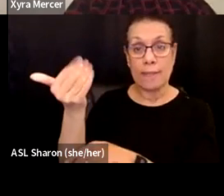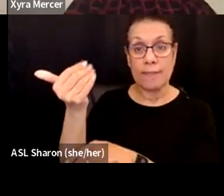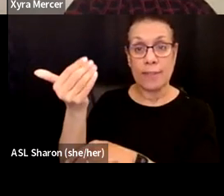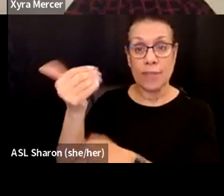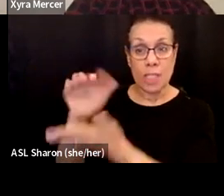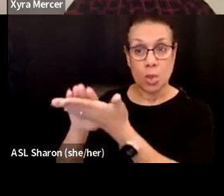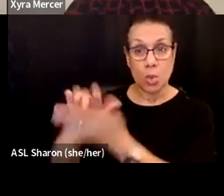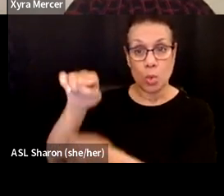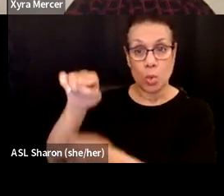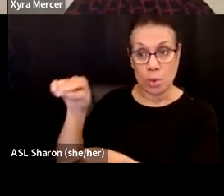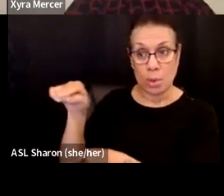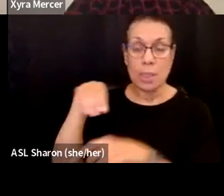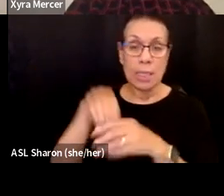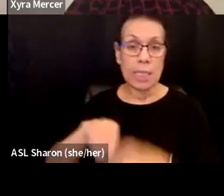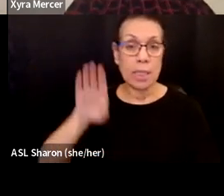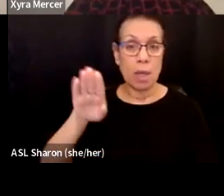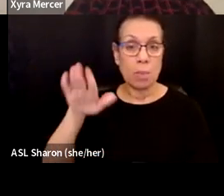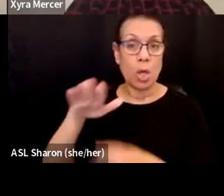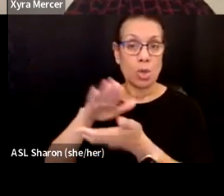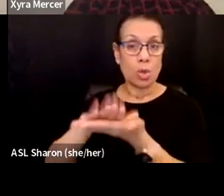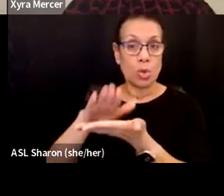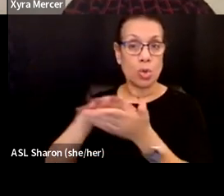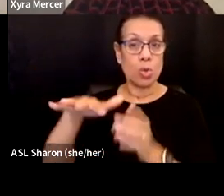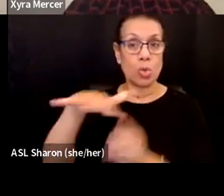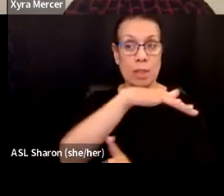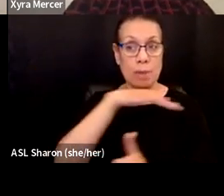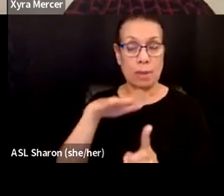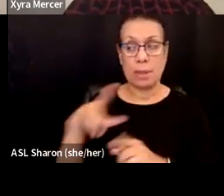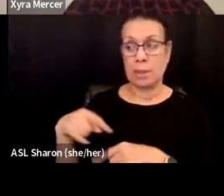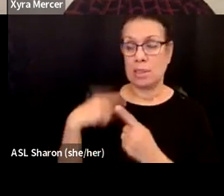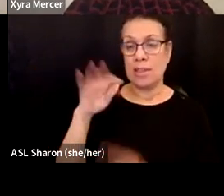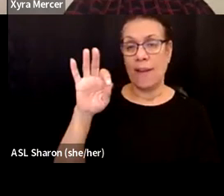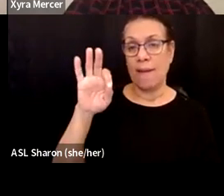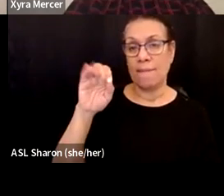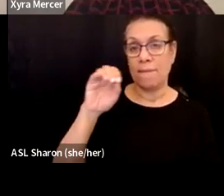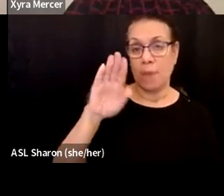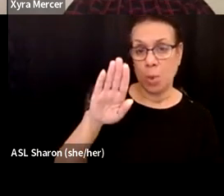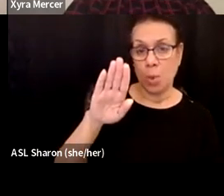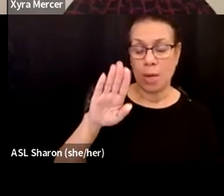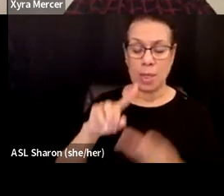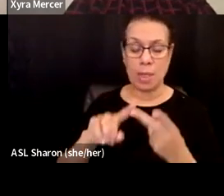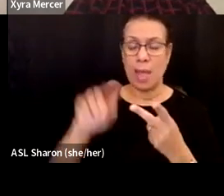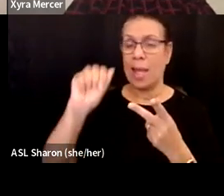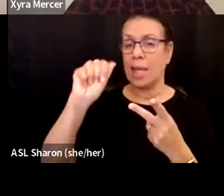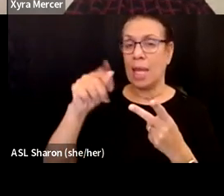all of our boston schools as well over the february break and the april break